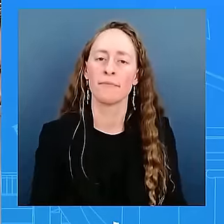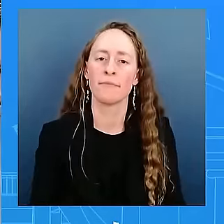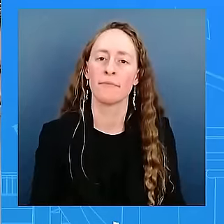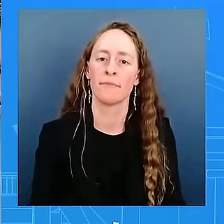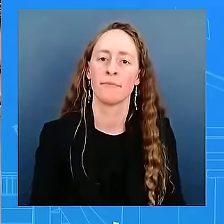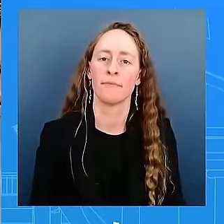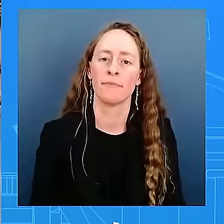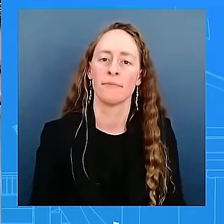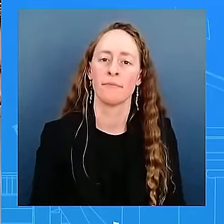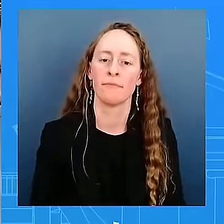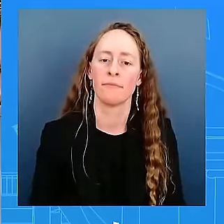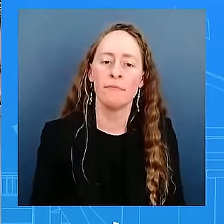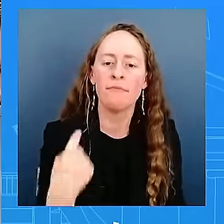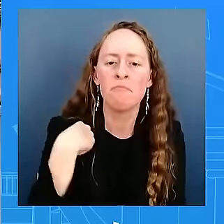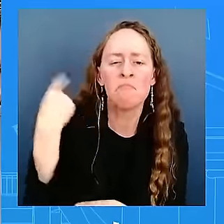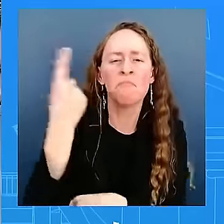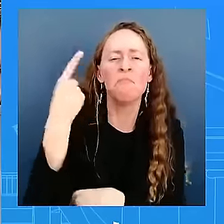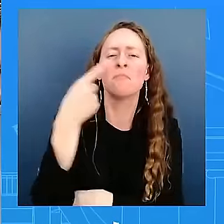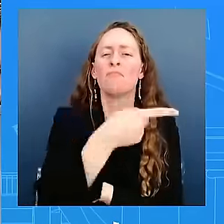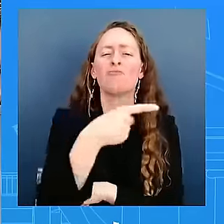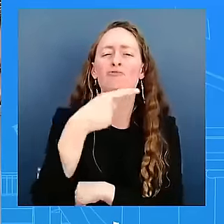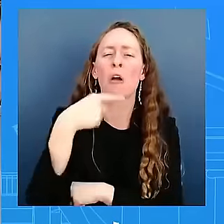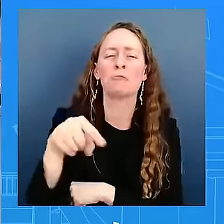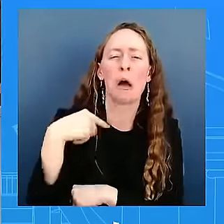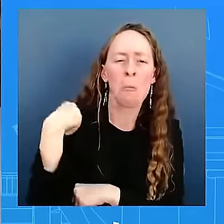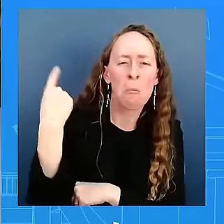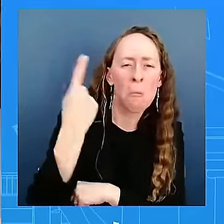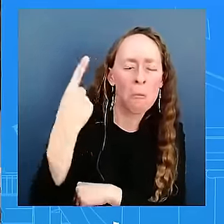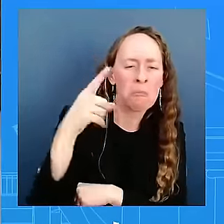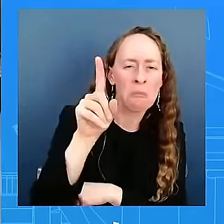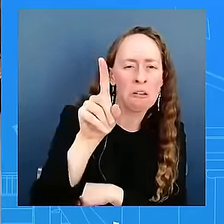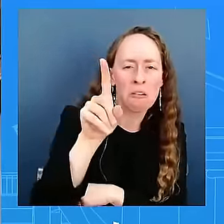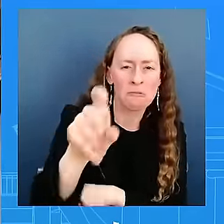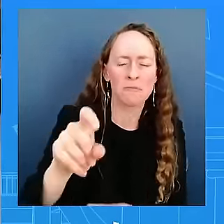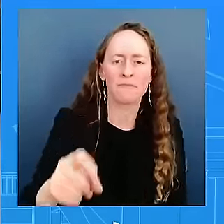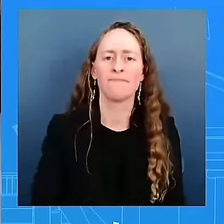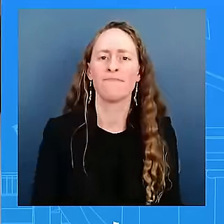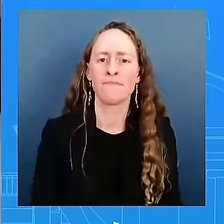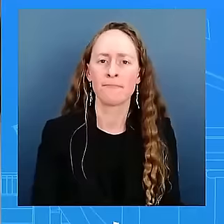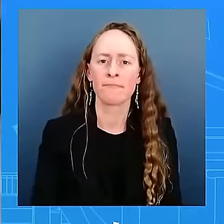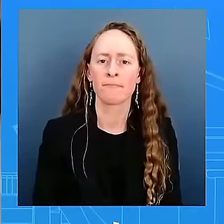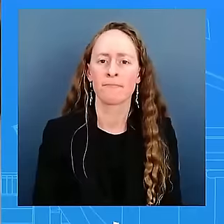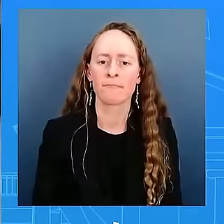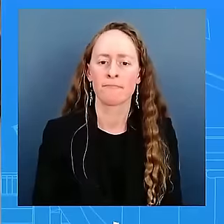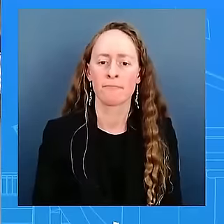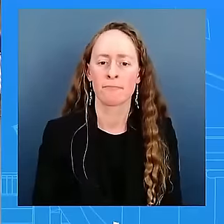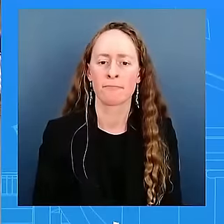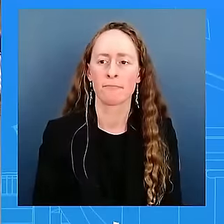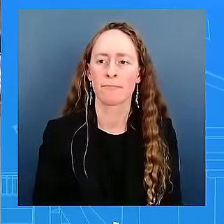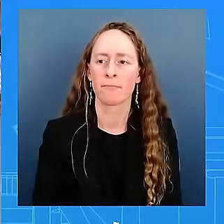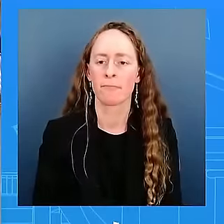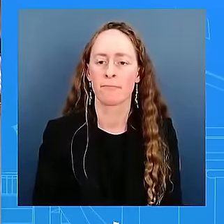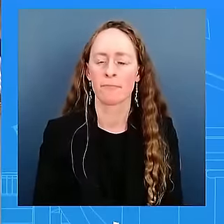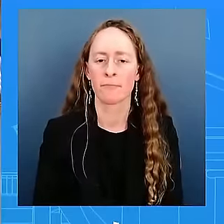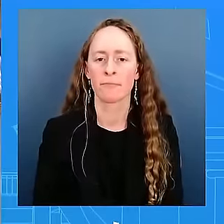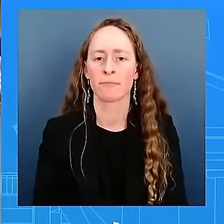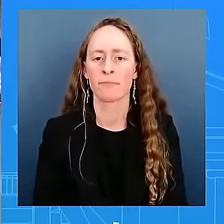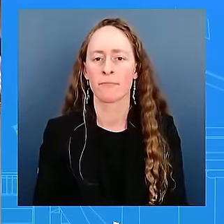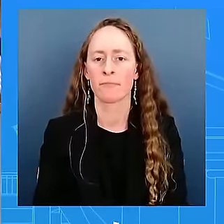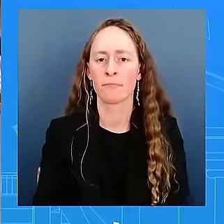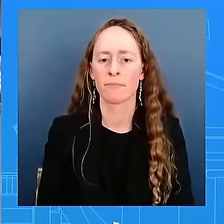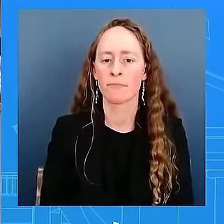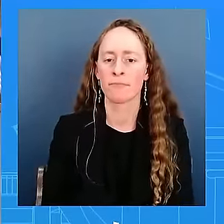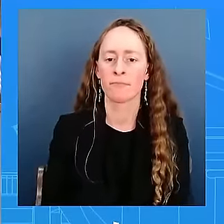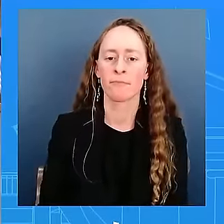any way lay any groundwork for discussions about the war in Ukraine with the Ukrainians?